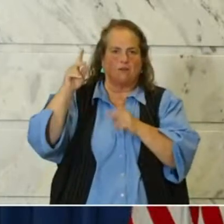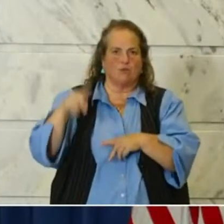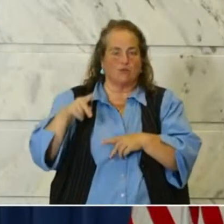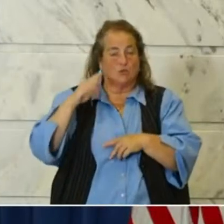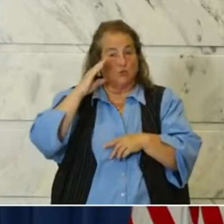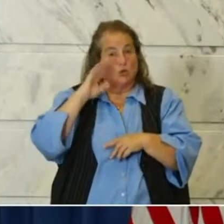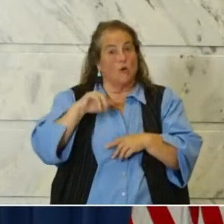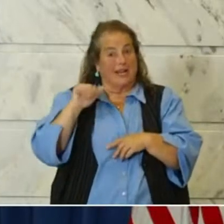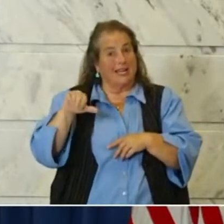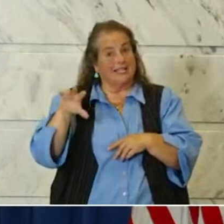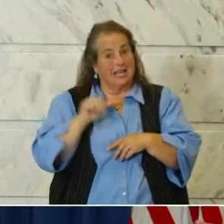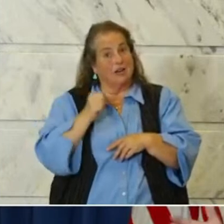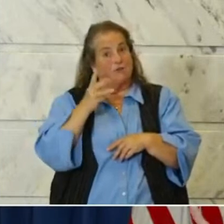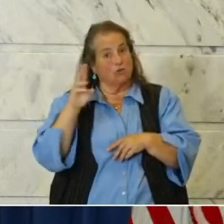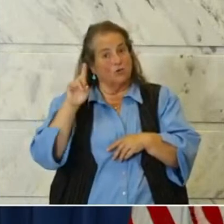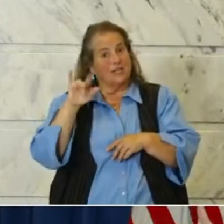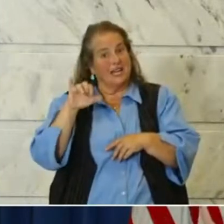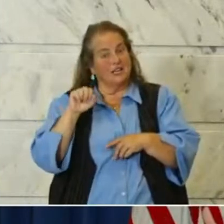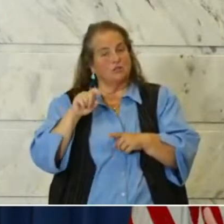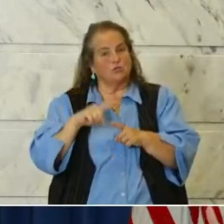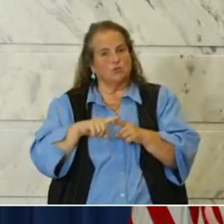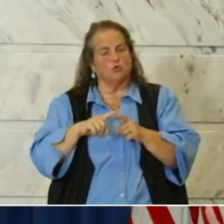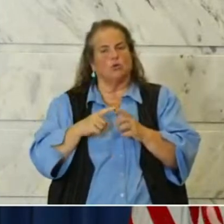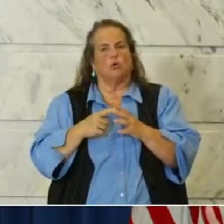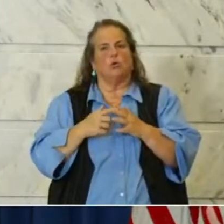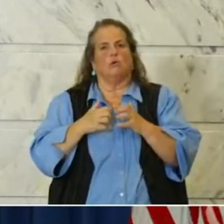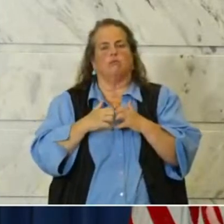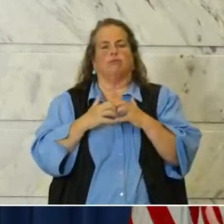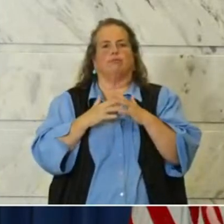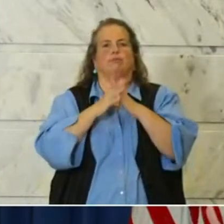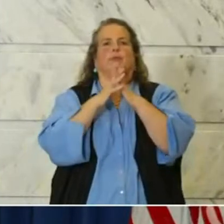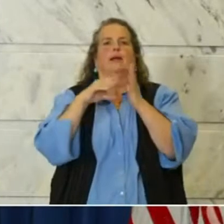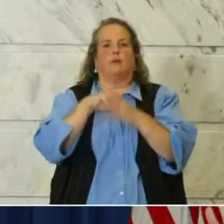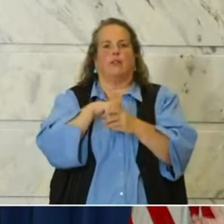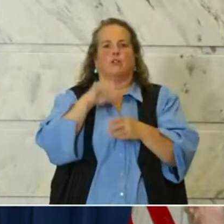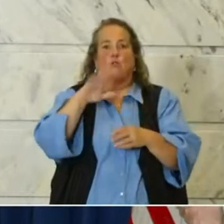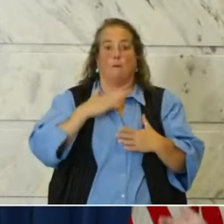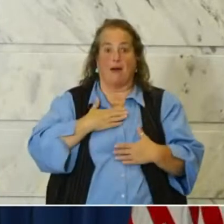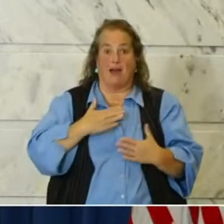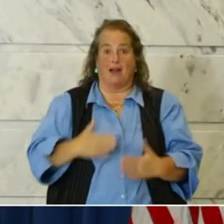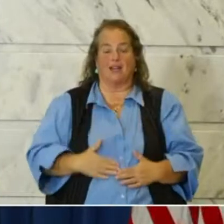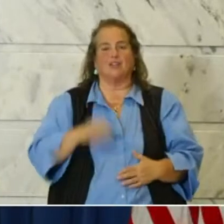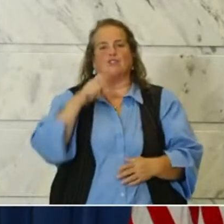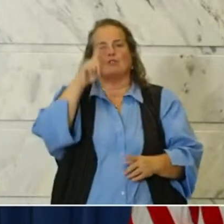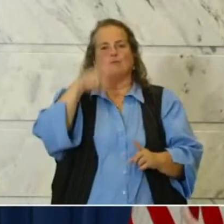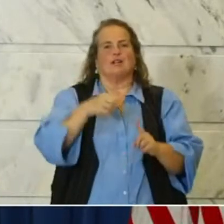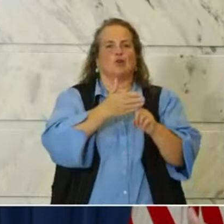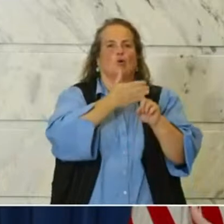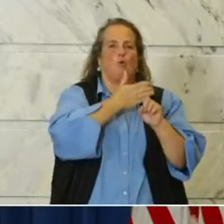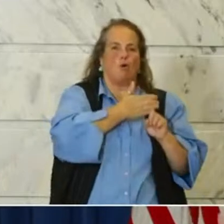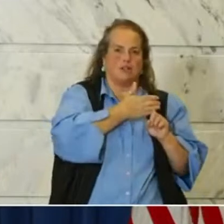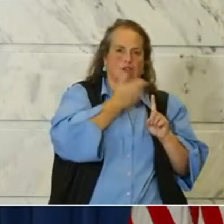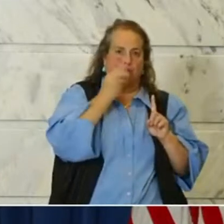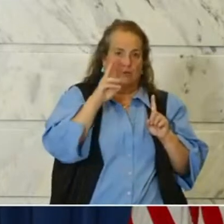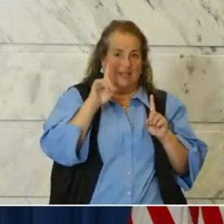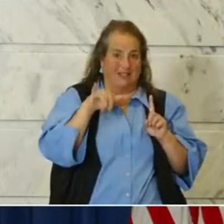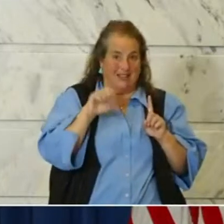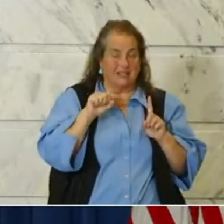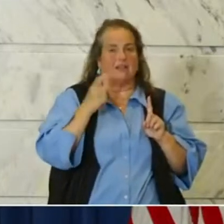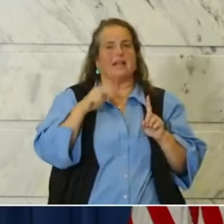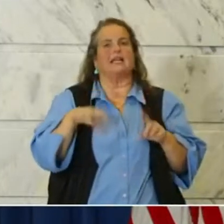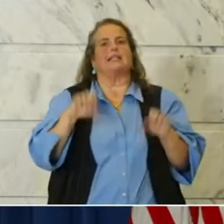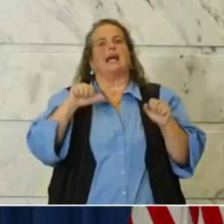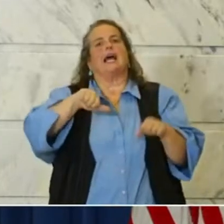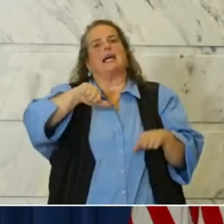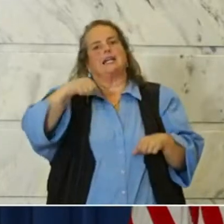number of days to manifest, they're still going to quarantine for 3 or 4 days and then get another test to ensure that